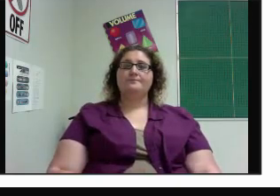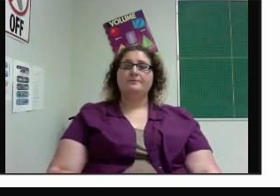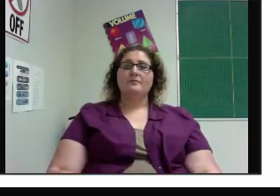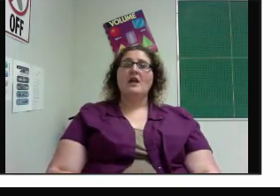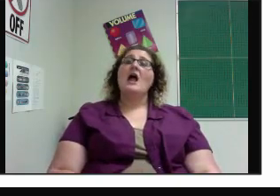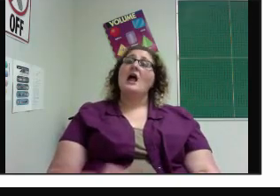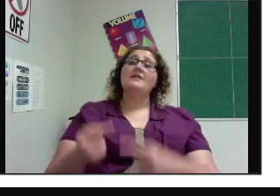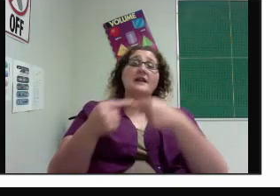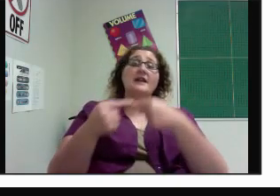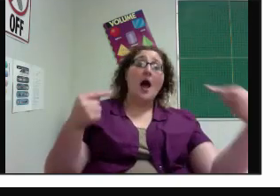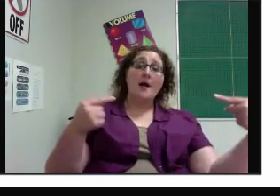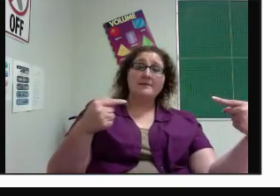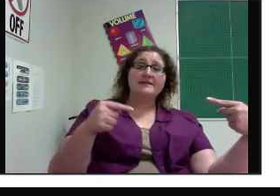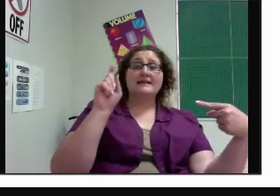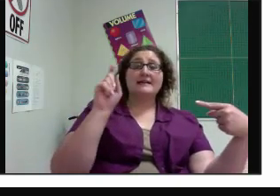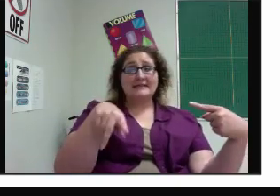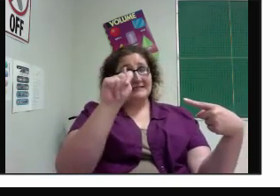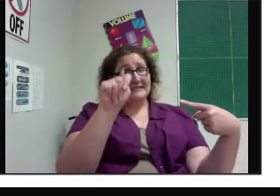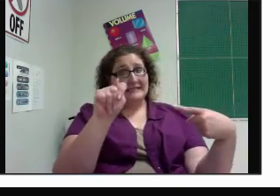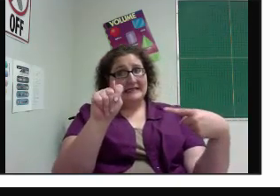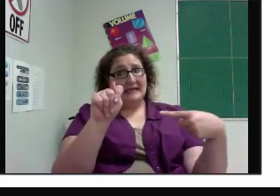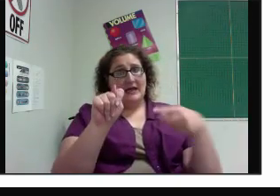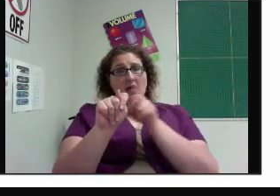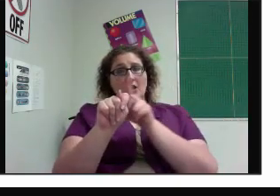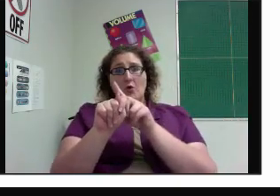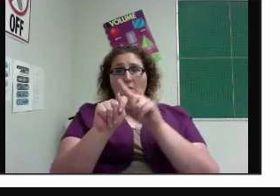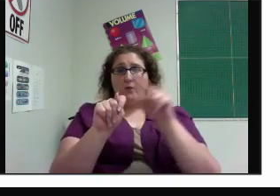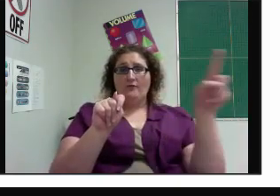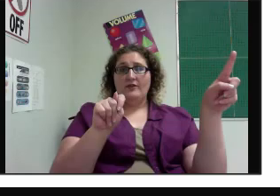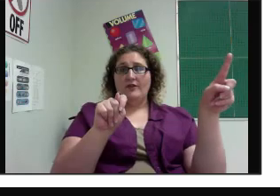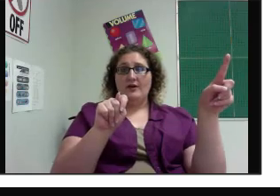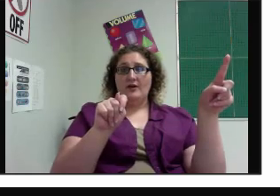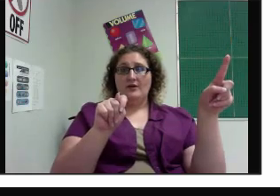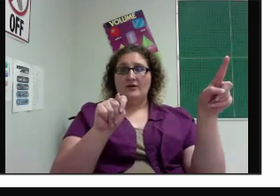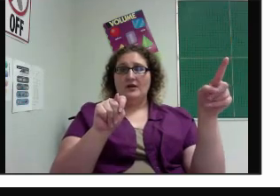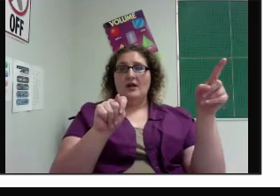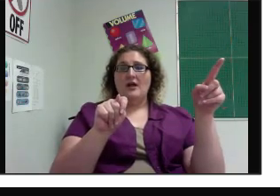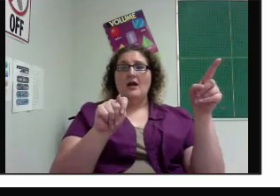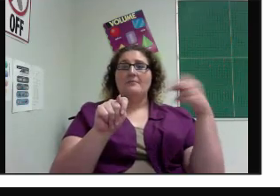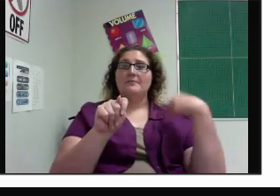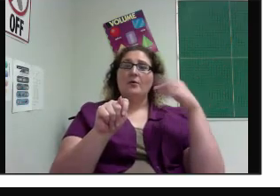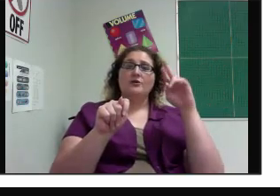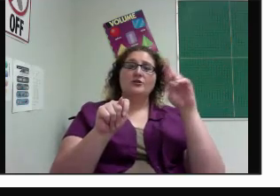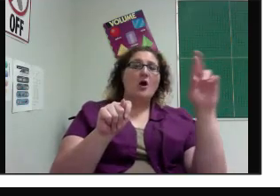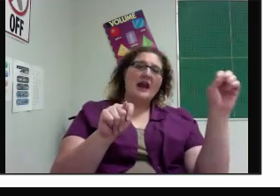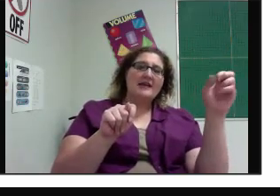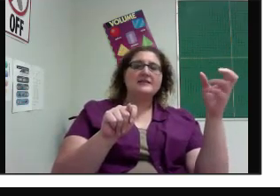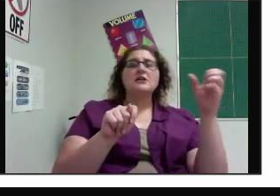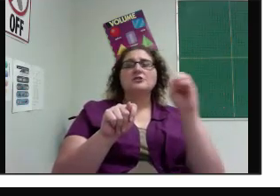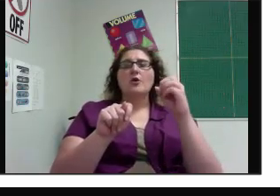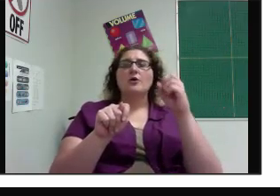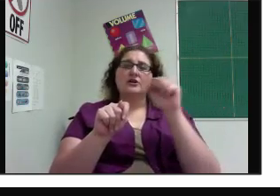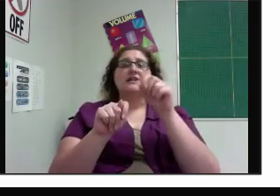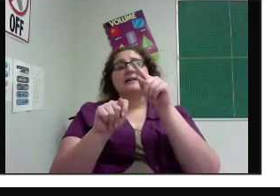I have TW, ray TW, and if I want to go in the opposite direction, I'm going to start at